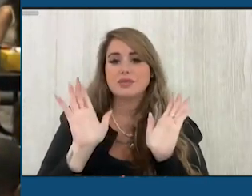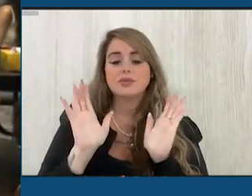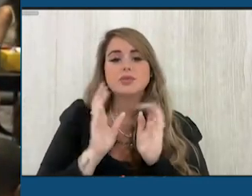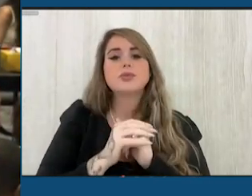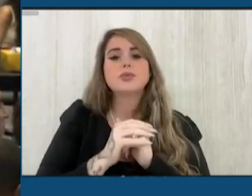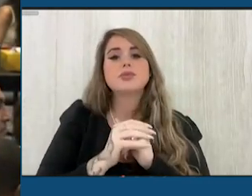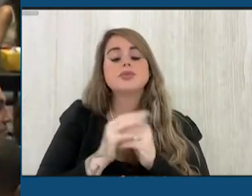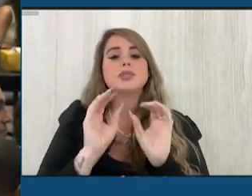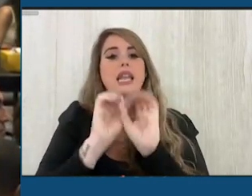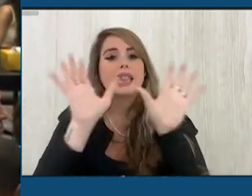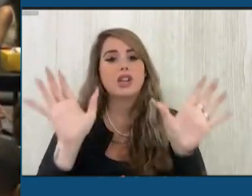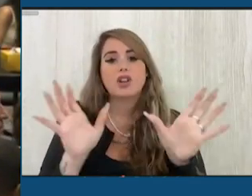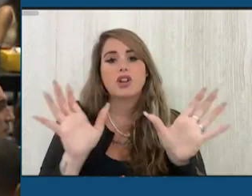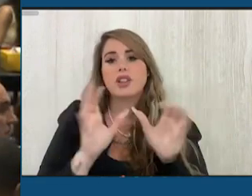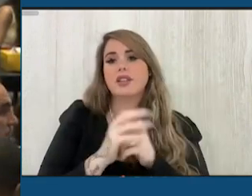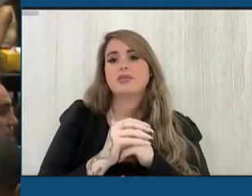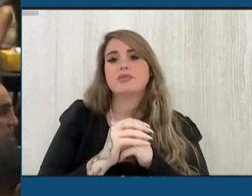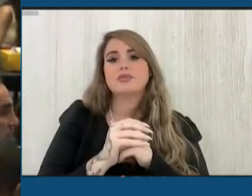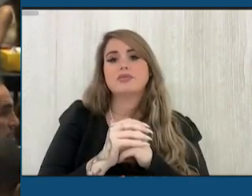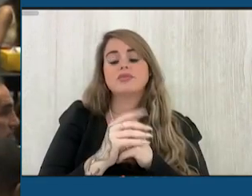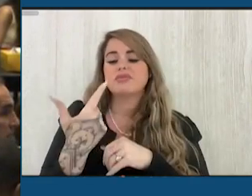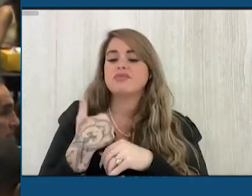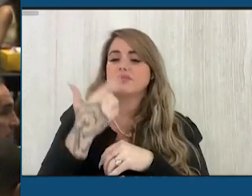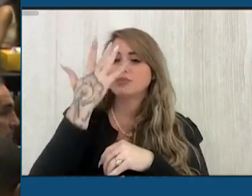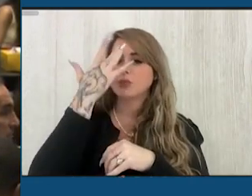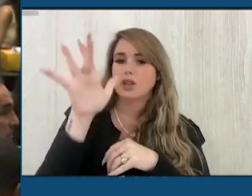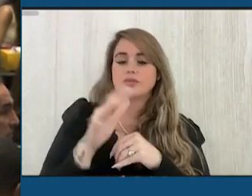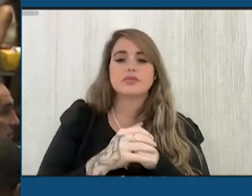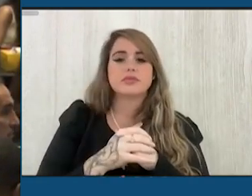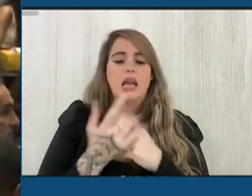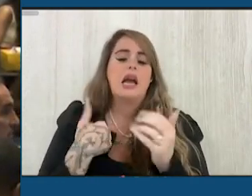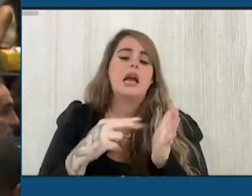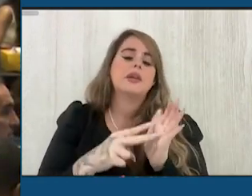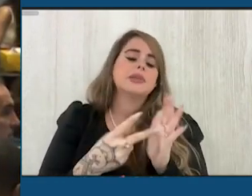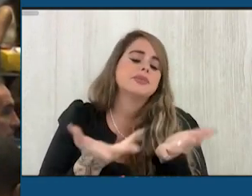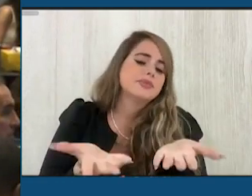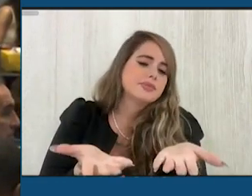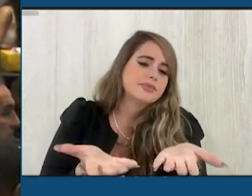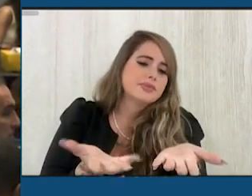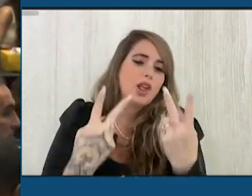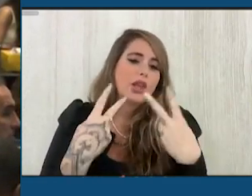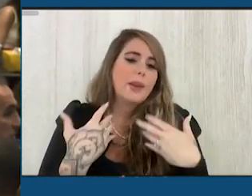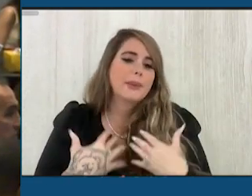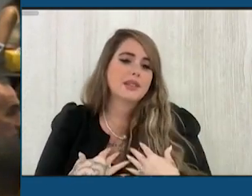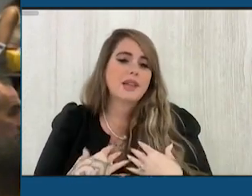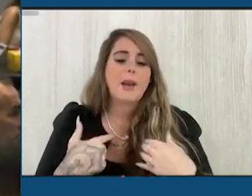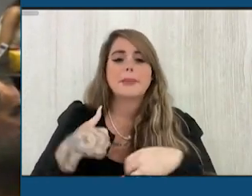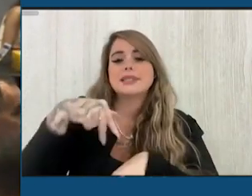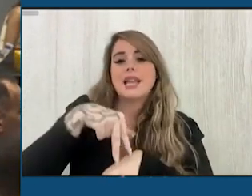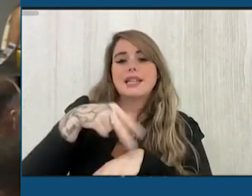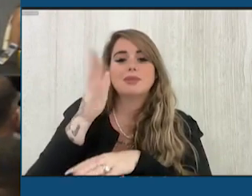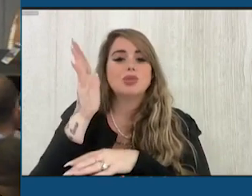Clearly, I'm pretty smart. I mean, look at me. I'm the one standing giving the